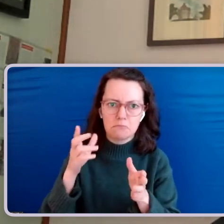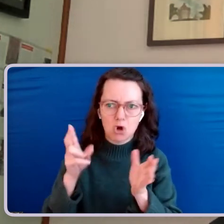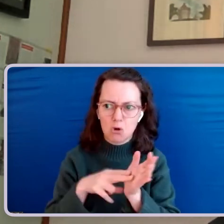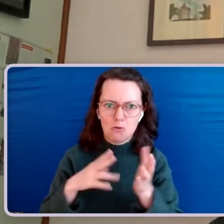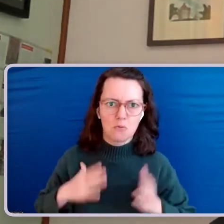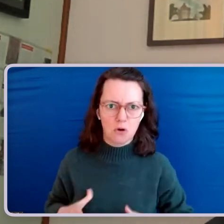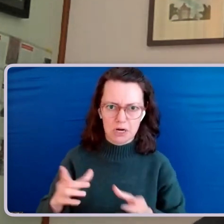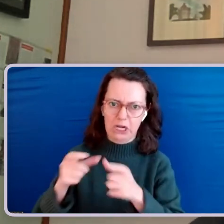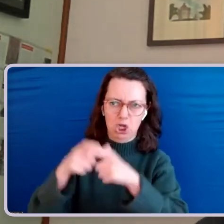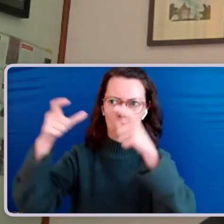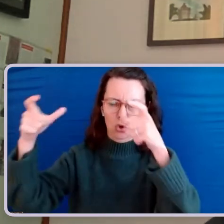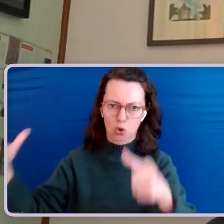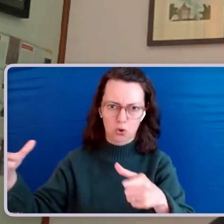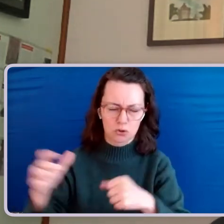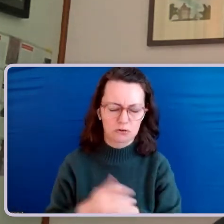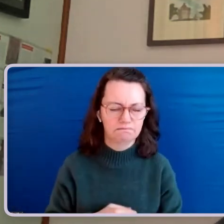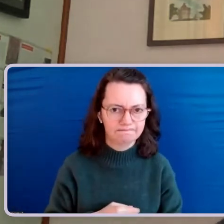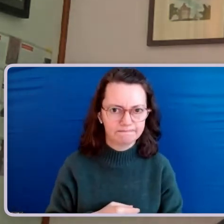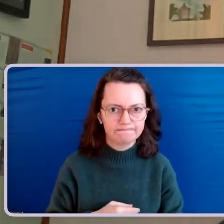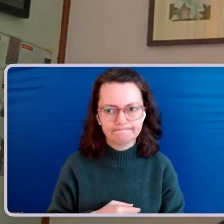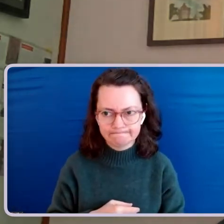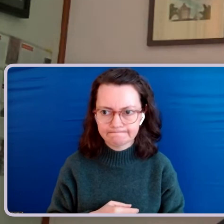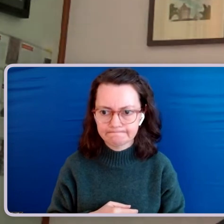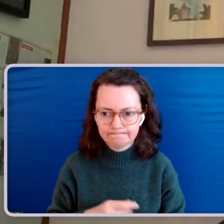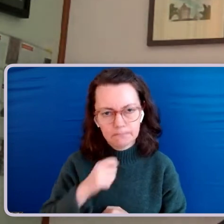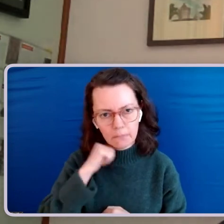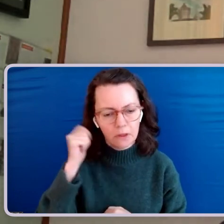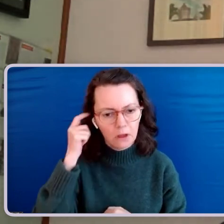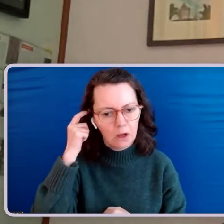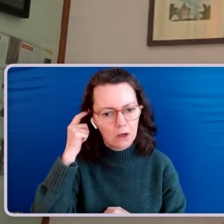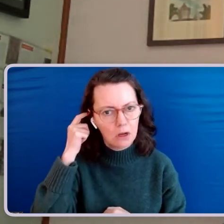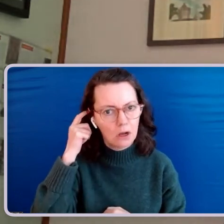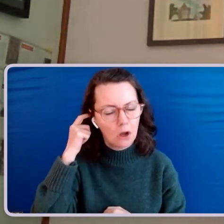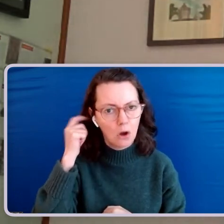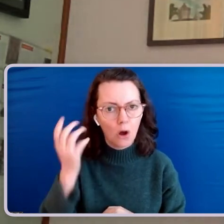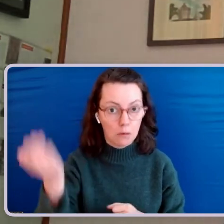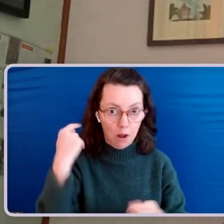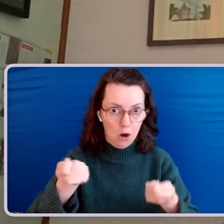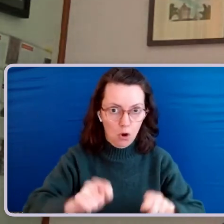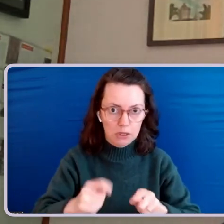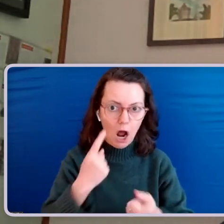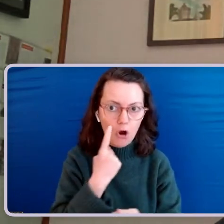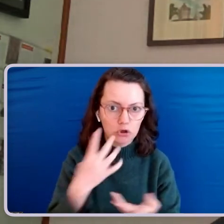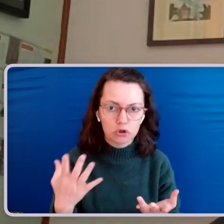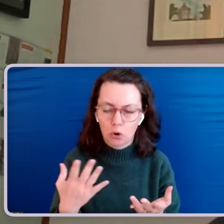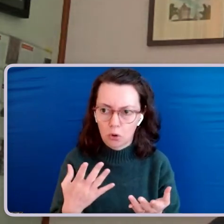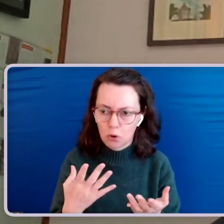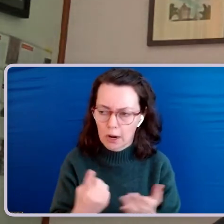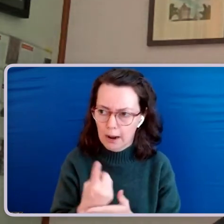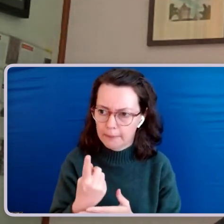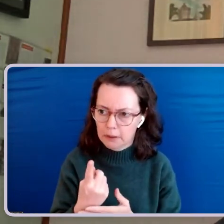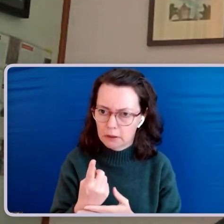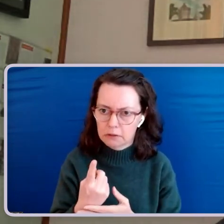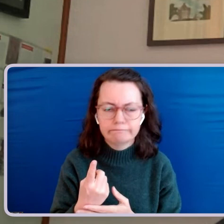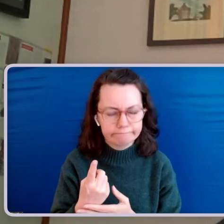social distancing showed that it was able-bodied people